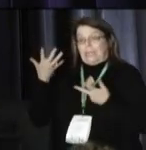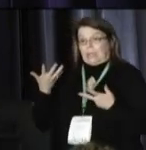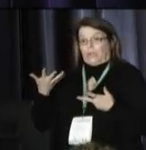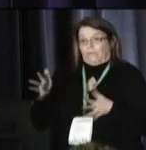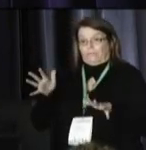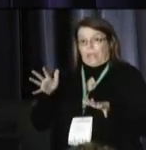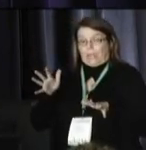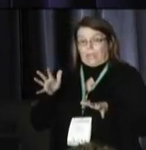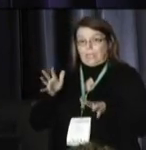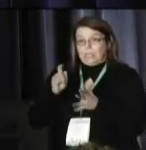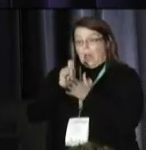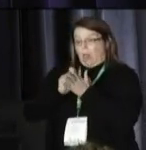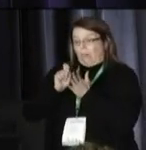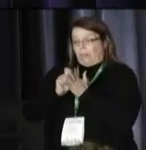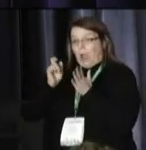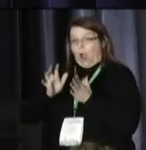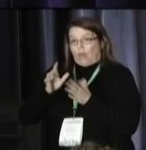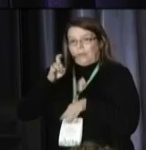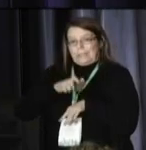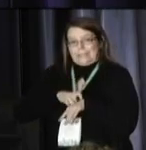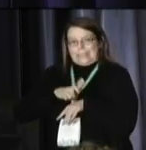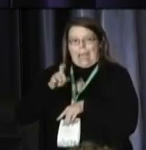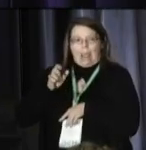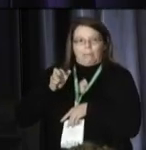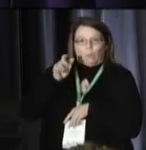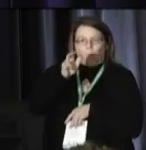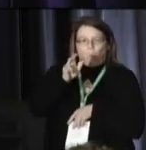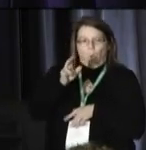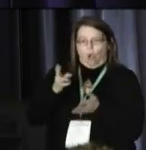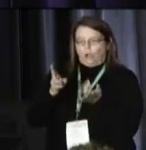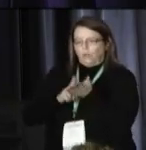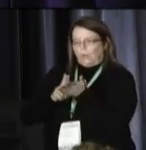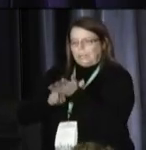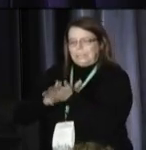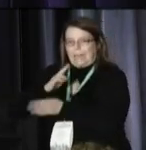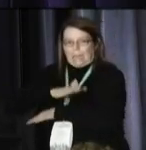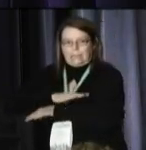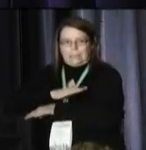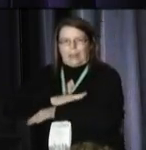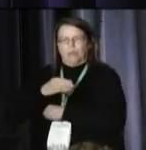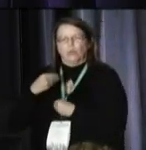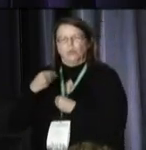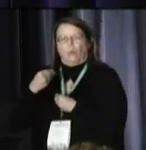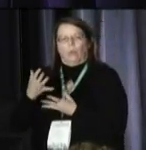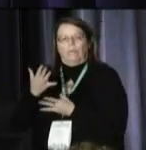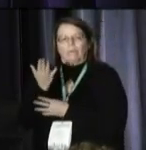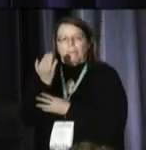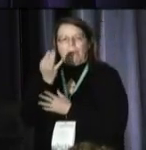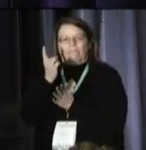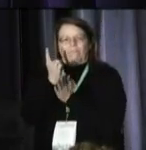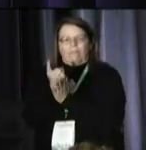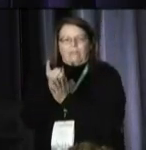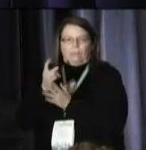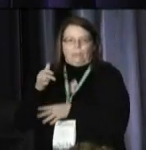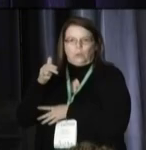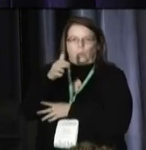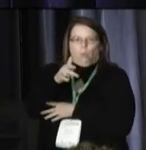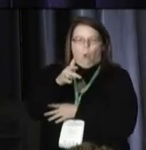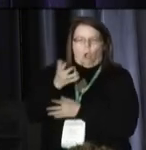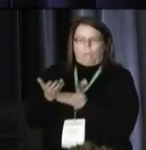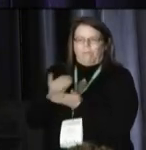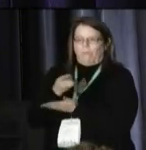the presentation to get to the book signing table before approaching them to have your book signed.